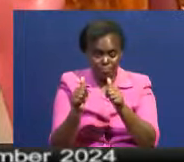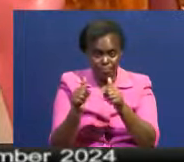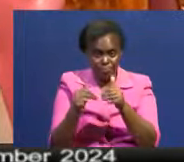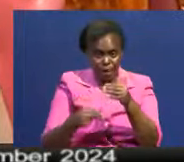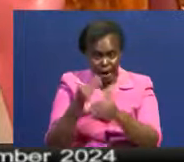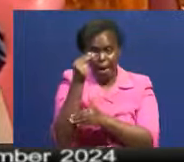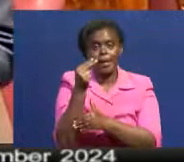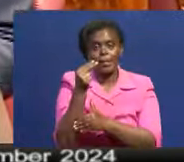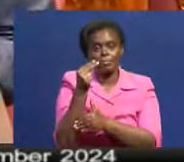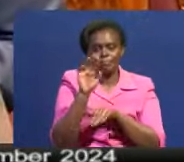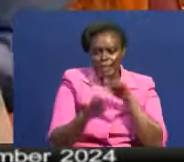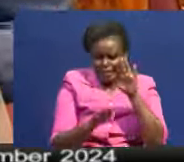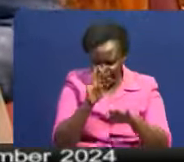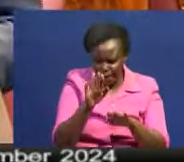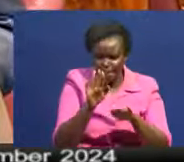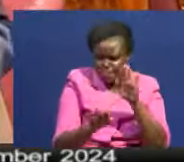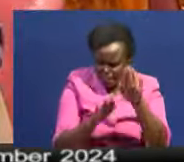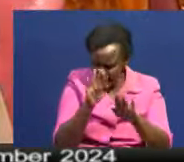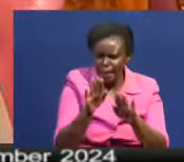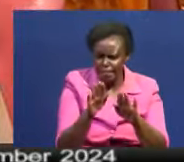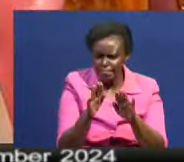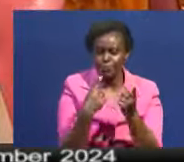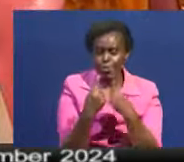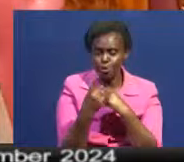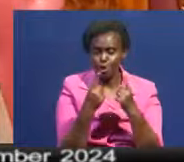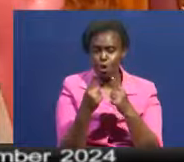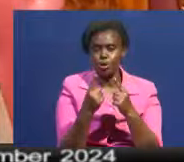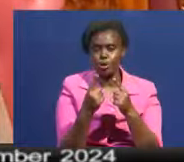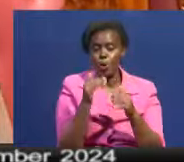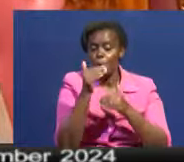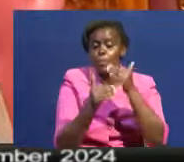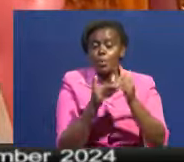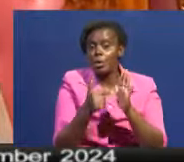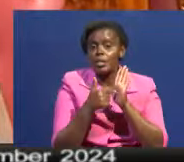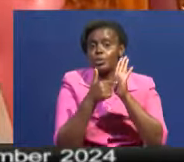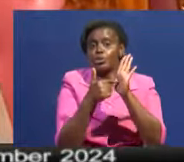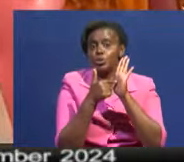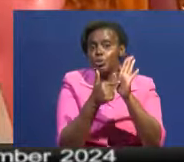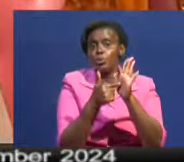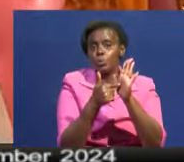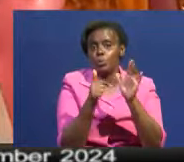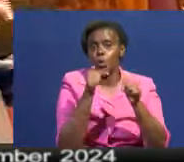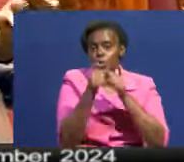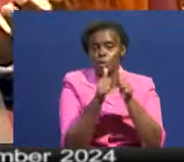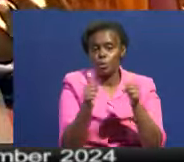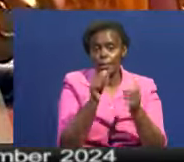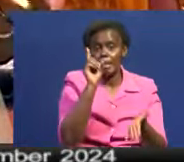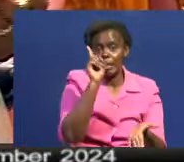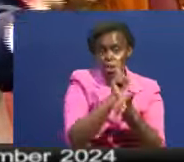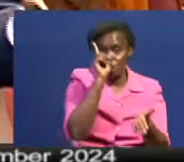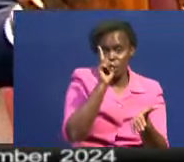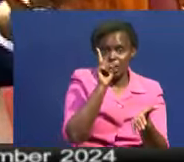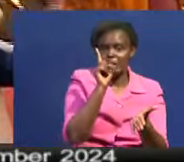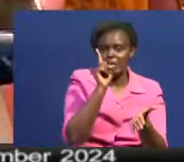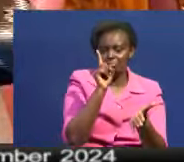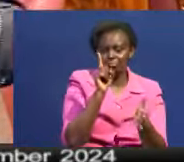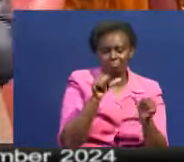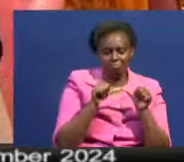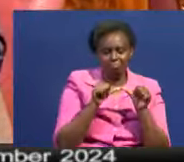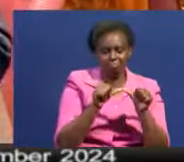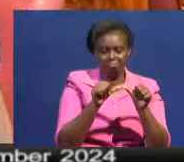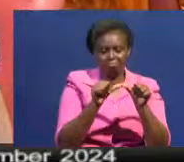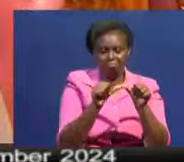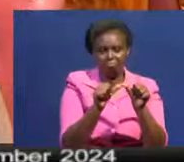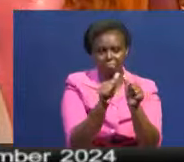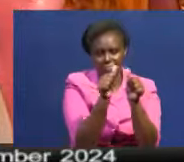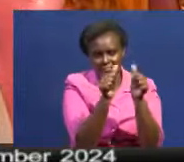highlight a few milestones that underscore this progress. The shilling has stabilized